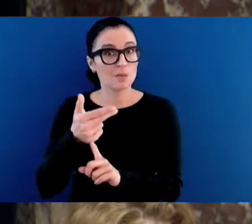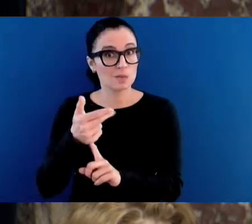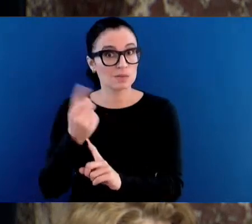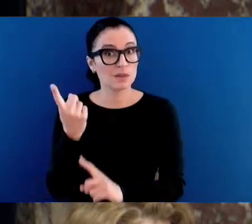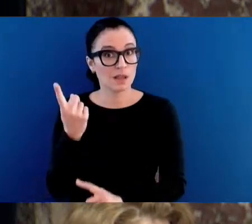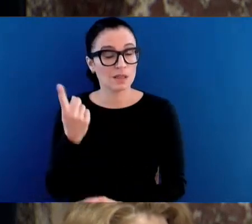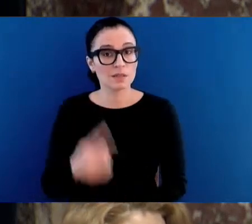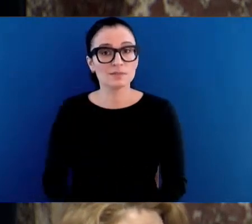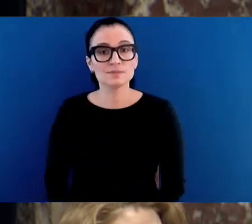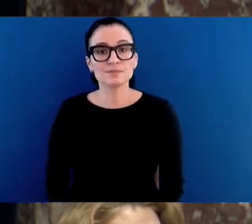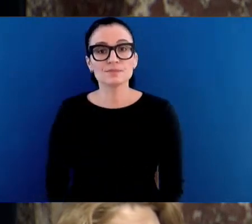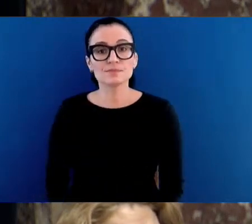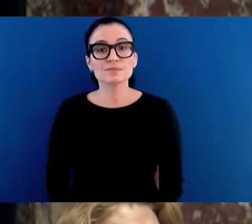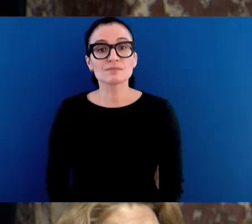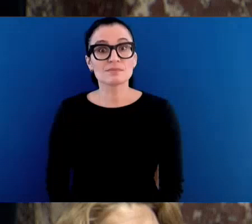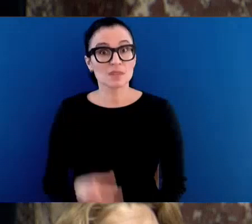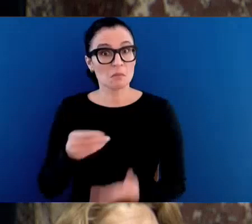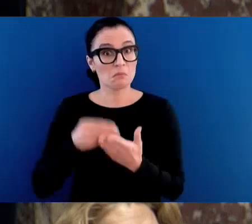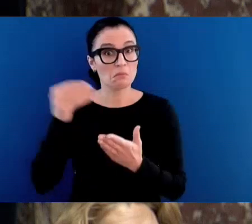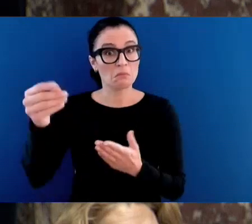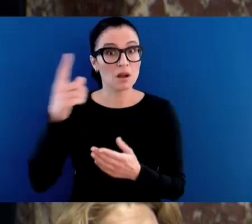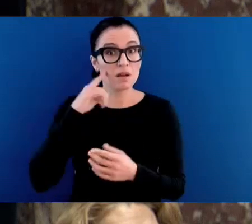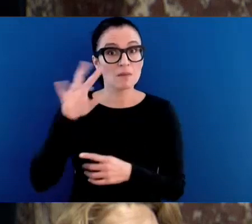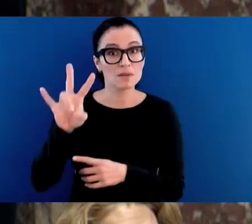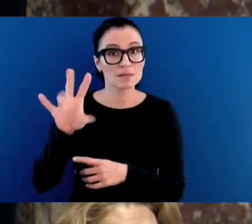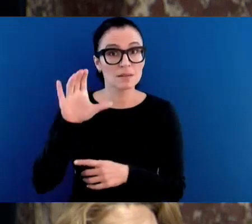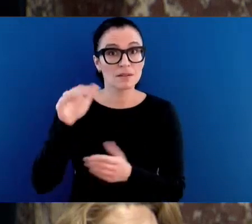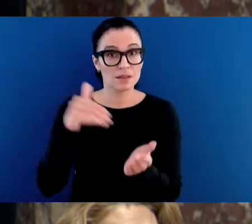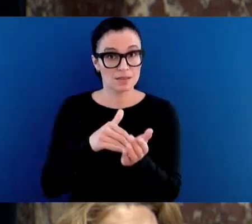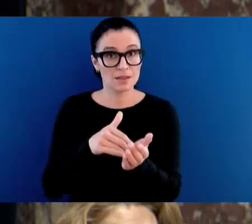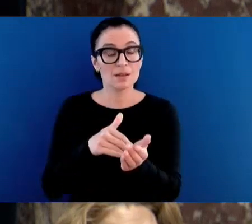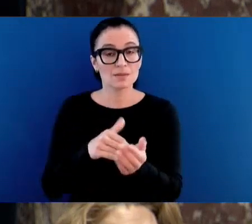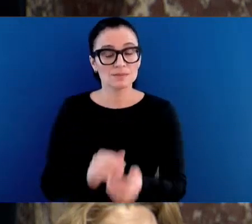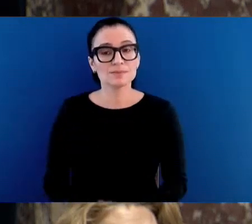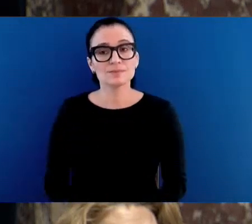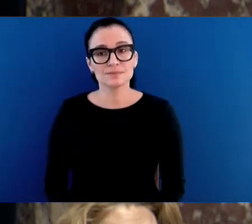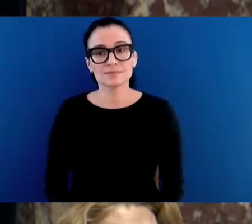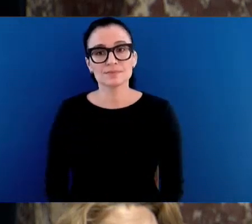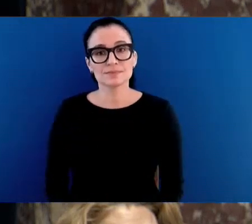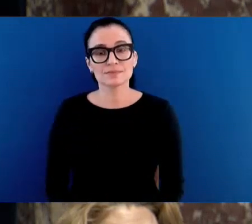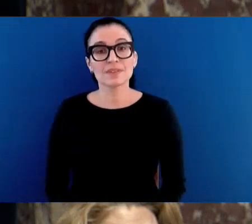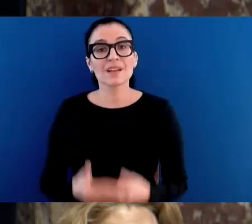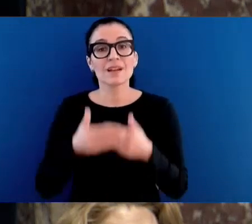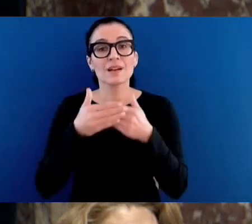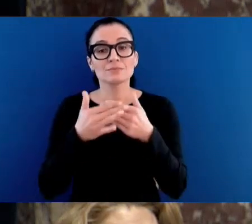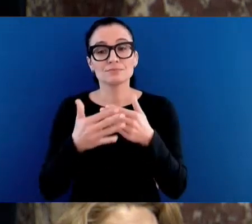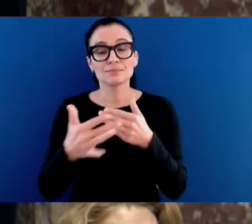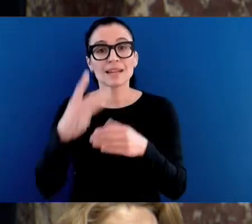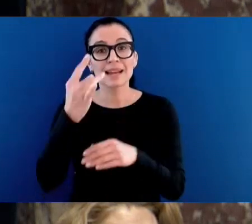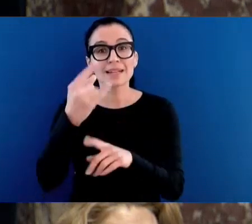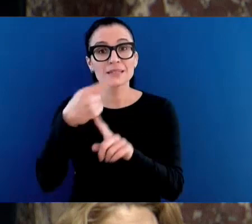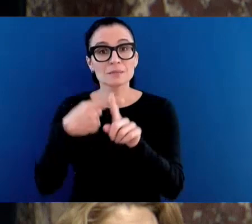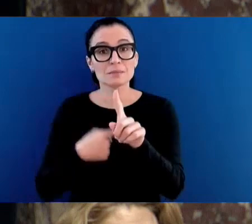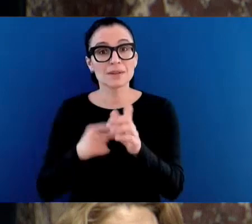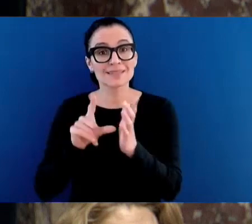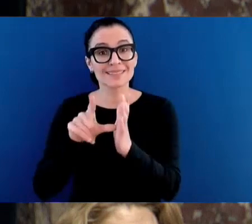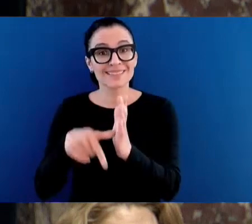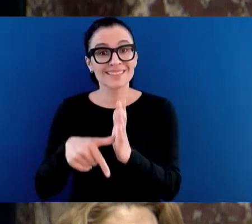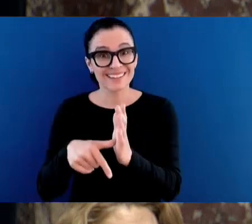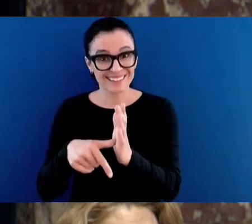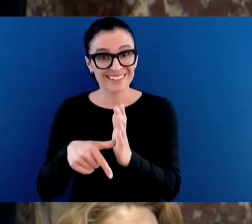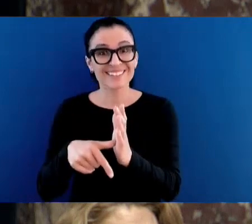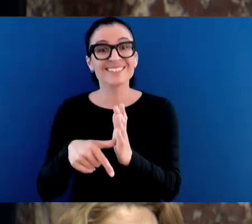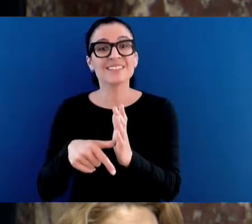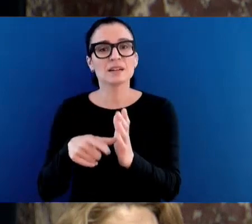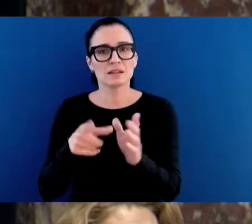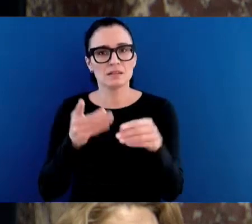$700,000, and 18 months later was flipped to BC Housing for $2 million. Another